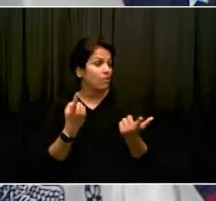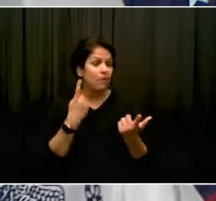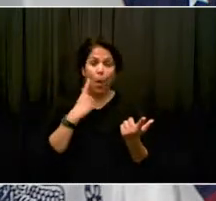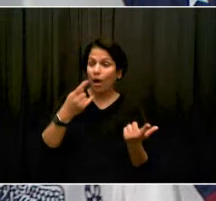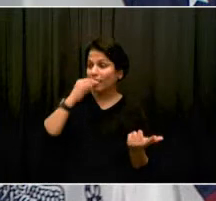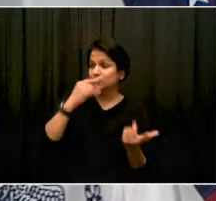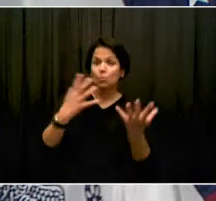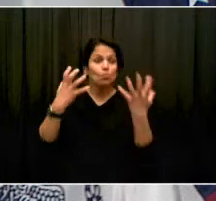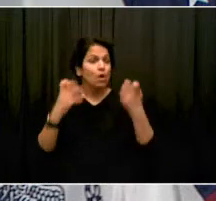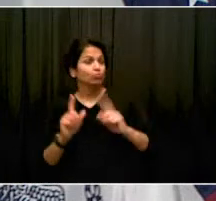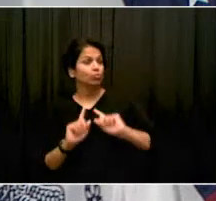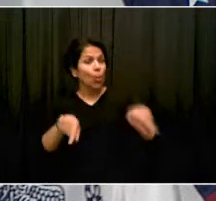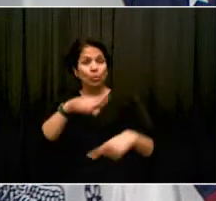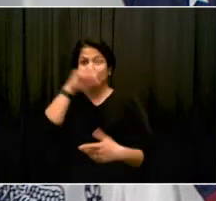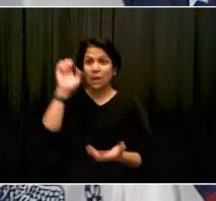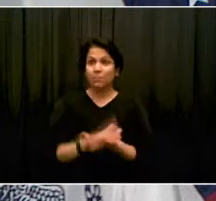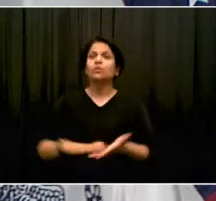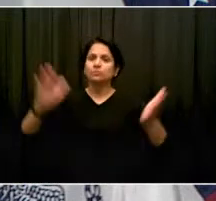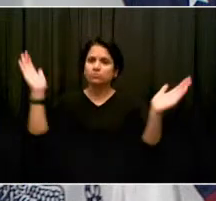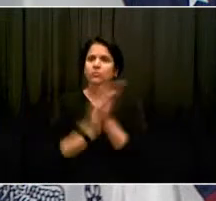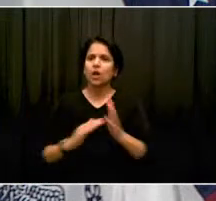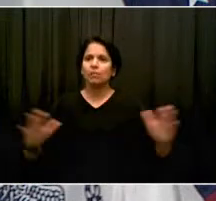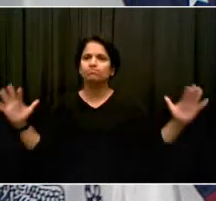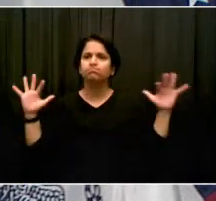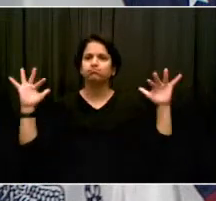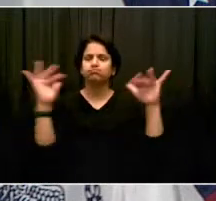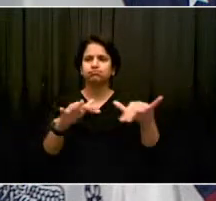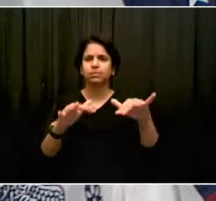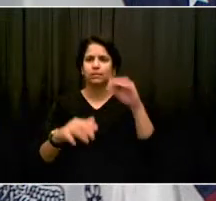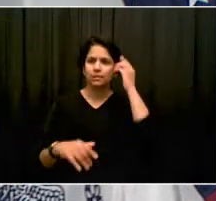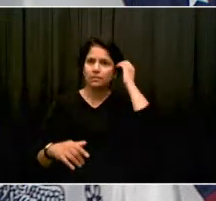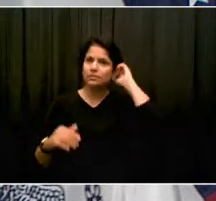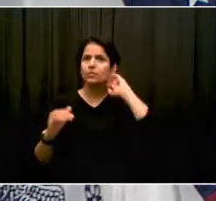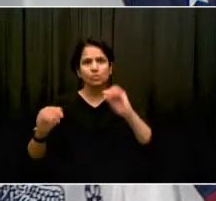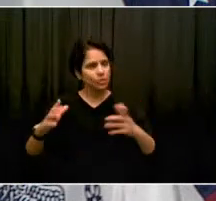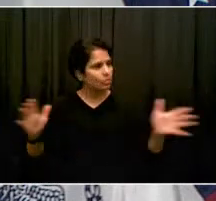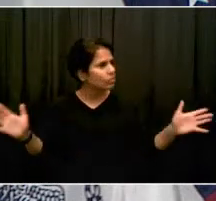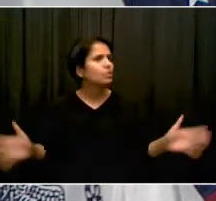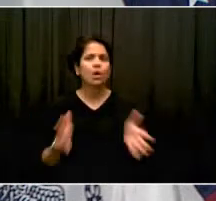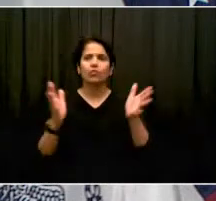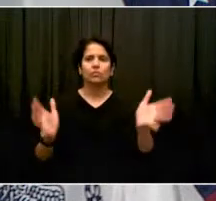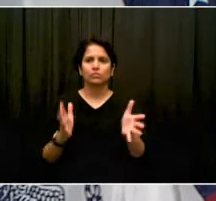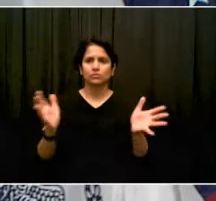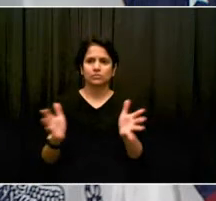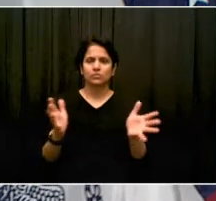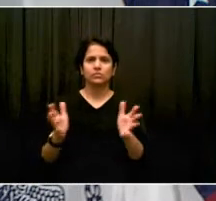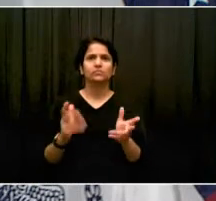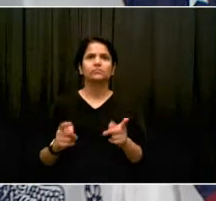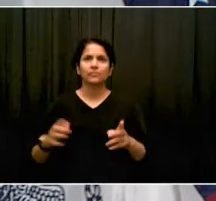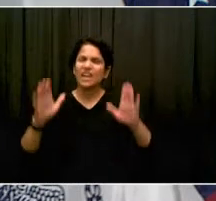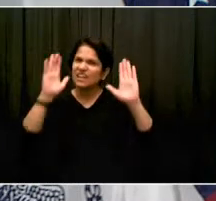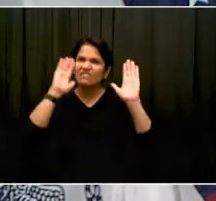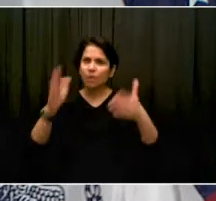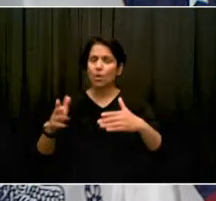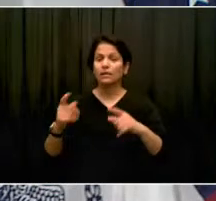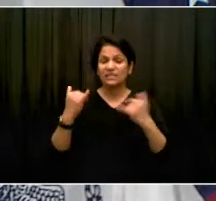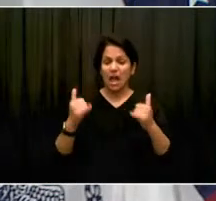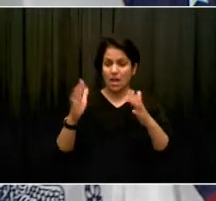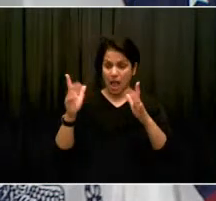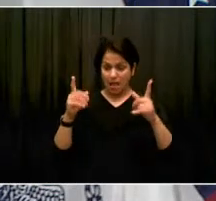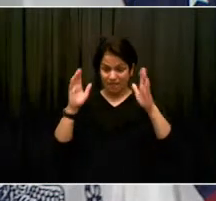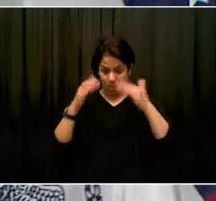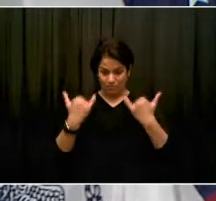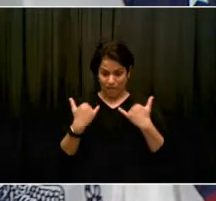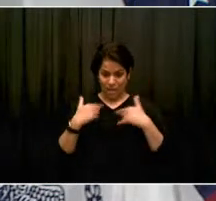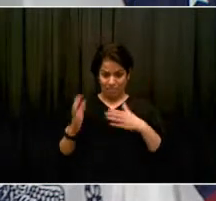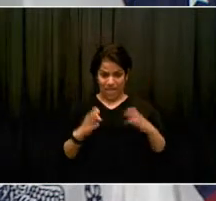free can get it. And then September. All children will be welcome back. We'll have our full teaching corps.